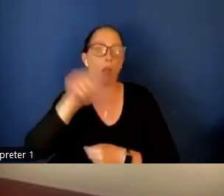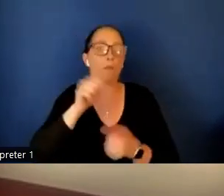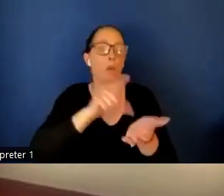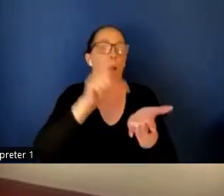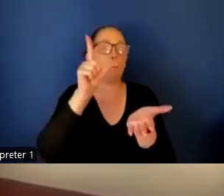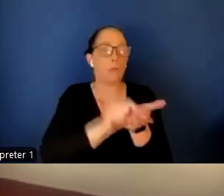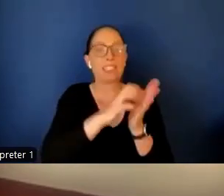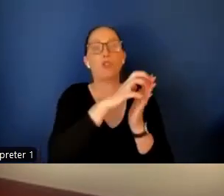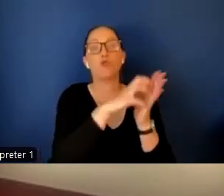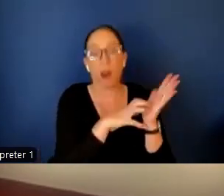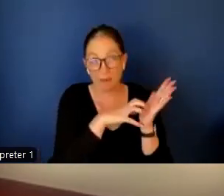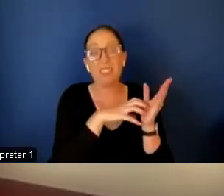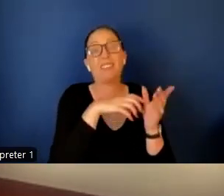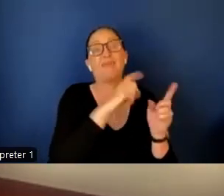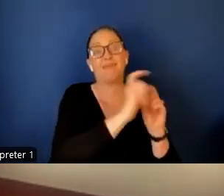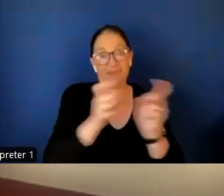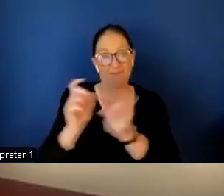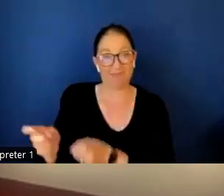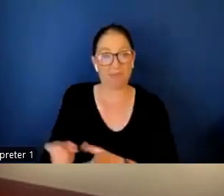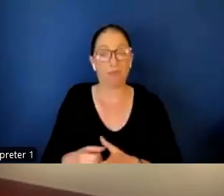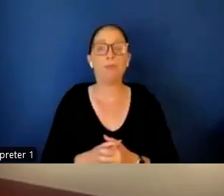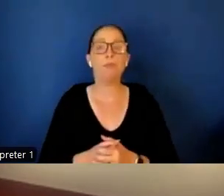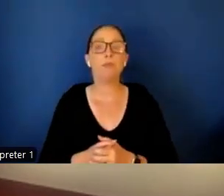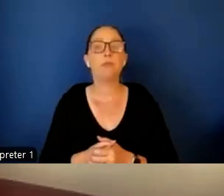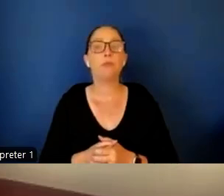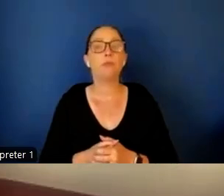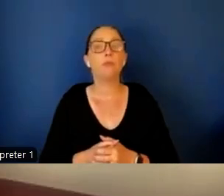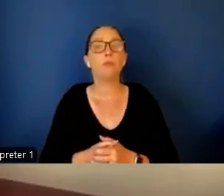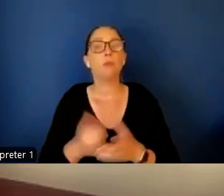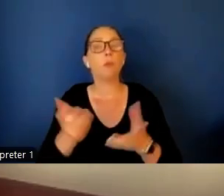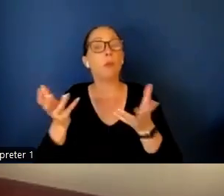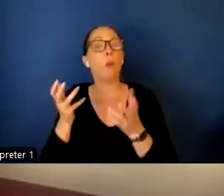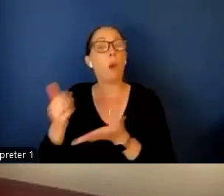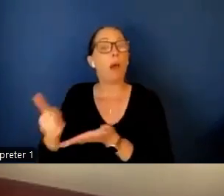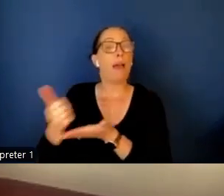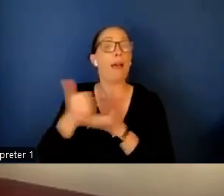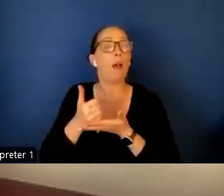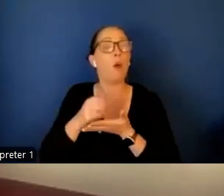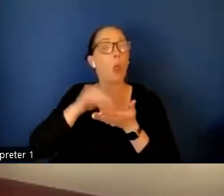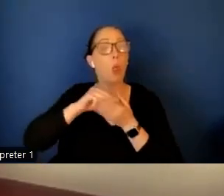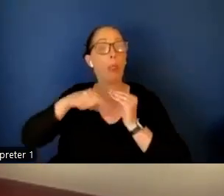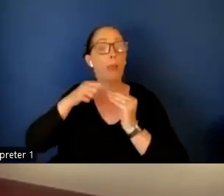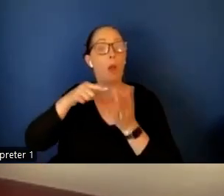to people. And then they would also like help with learning about affordable housing.